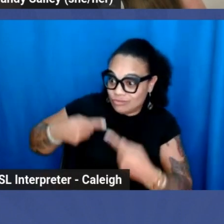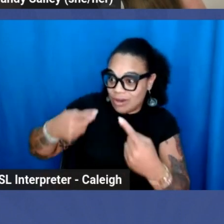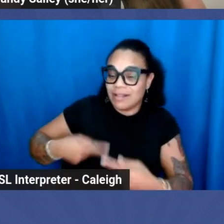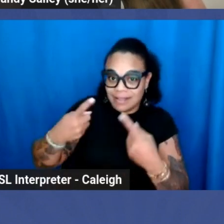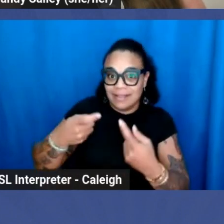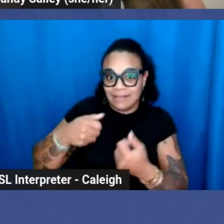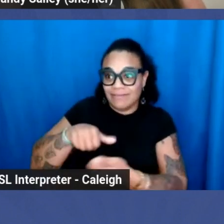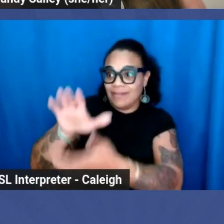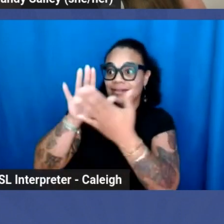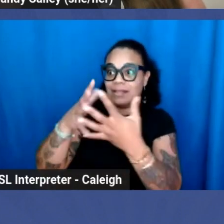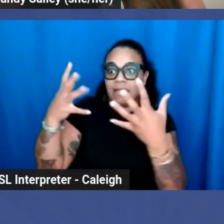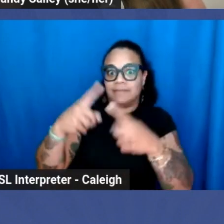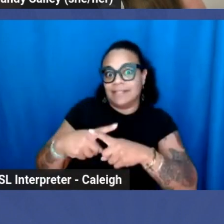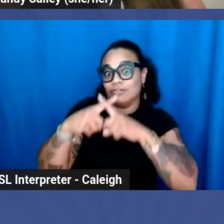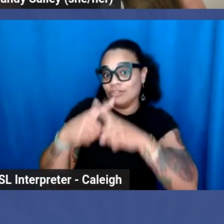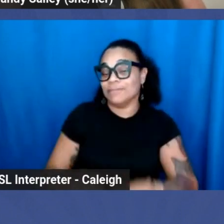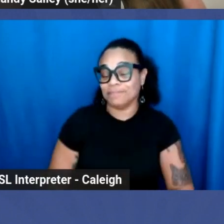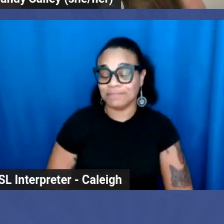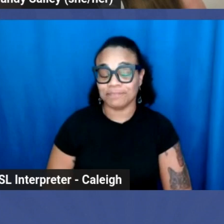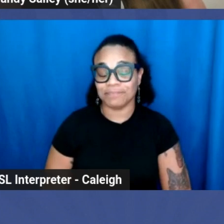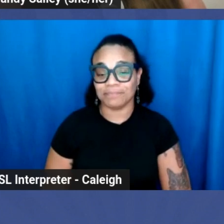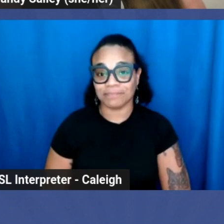censorship.